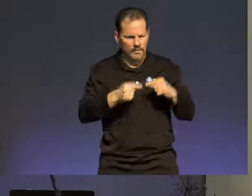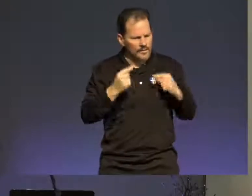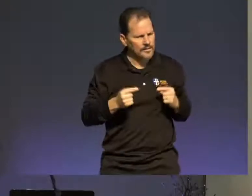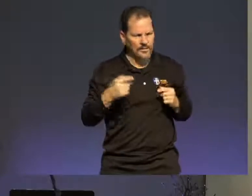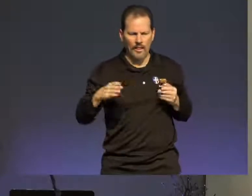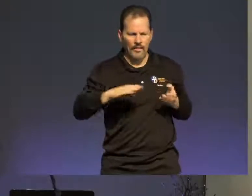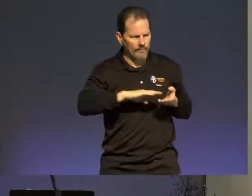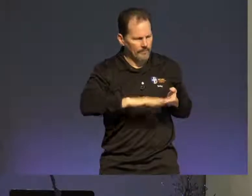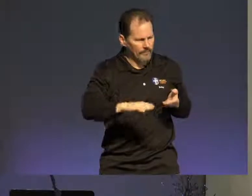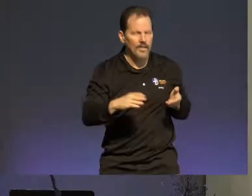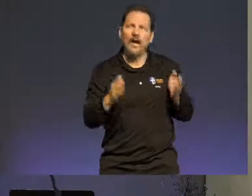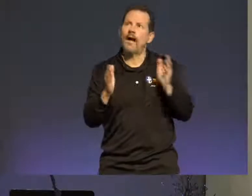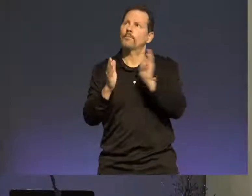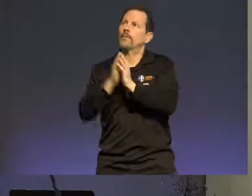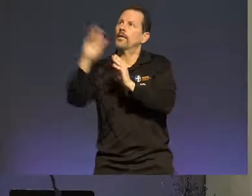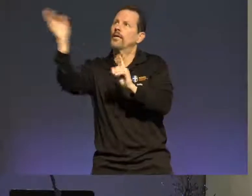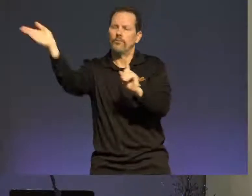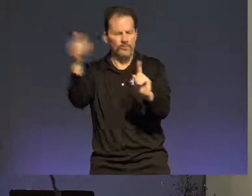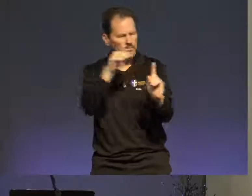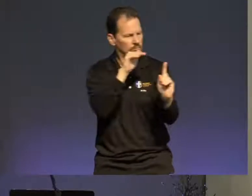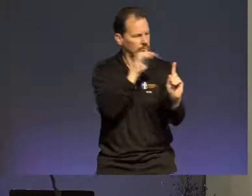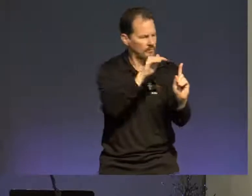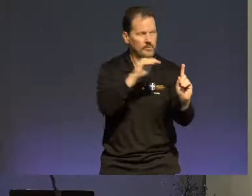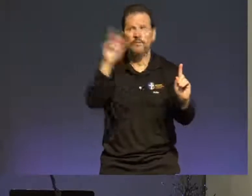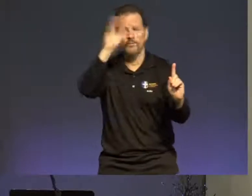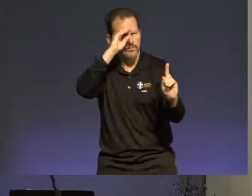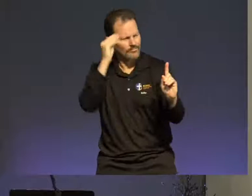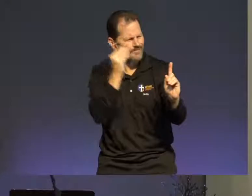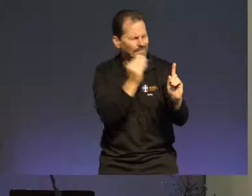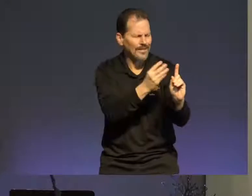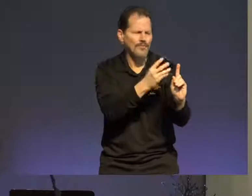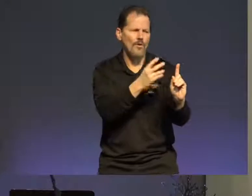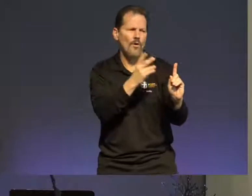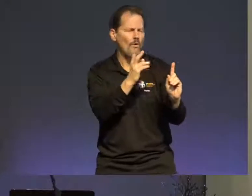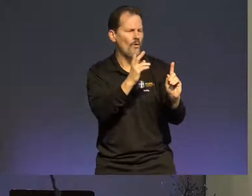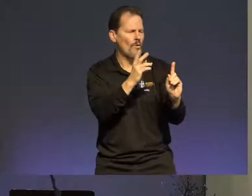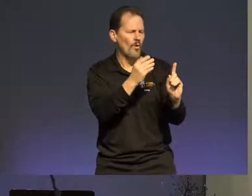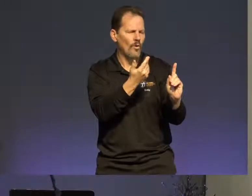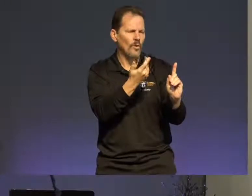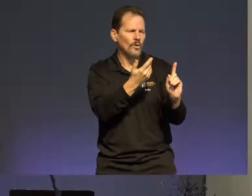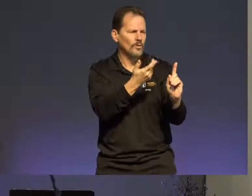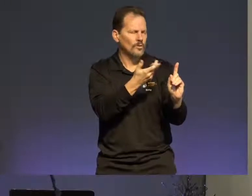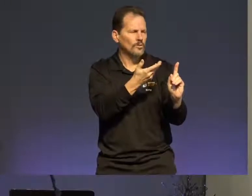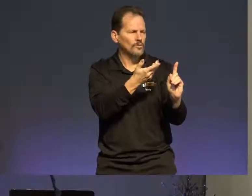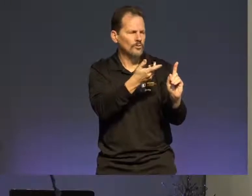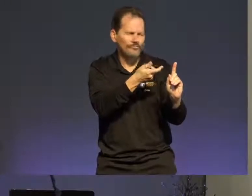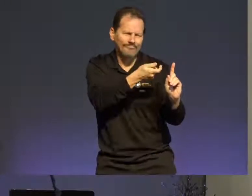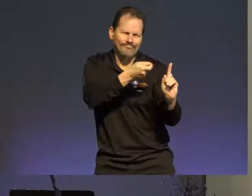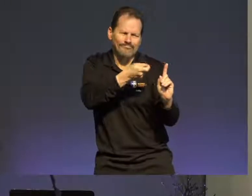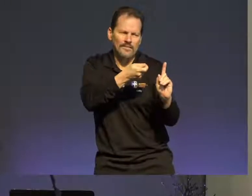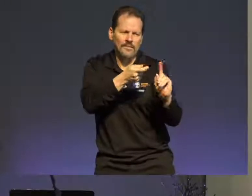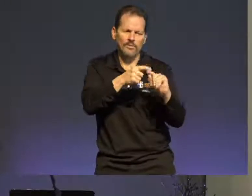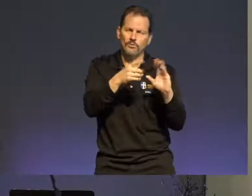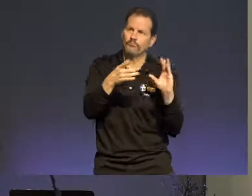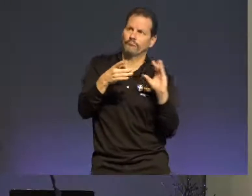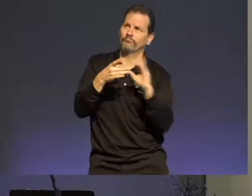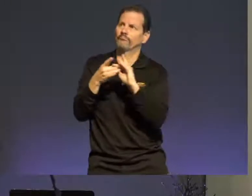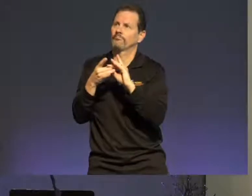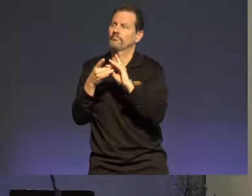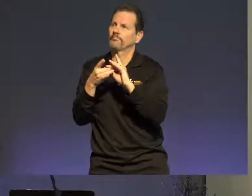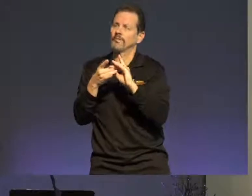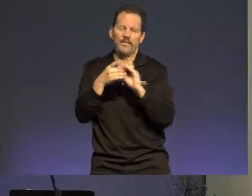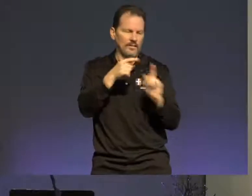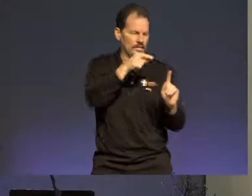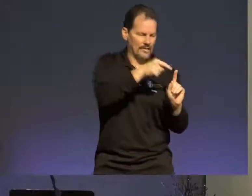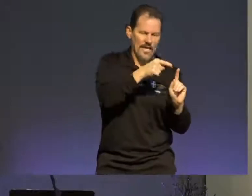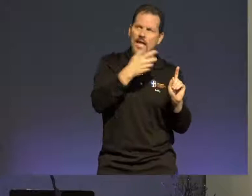heart. That you might call them, tug them, press them, allow them to feel your presence wherever they are. And that